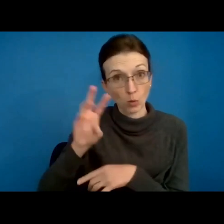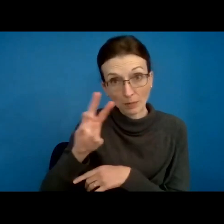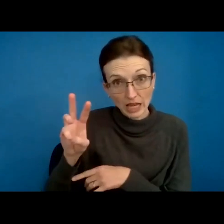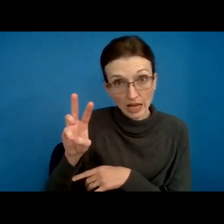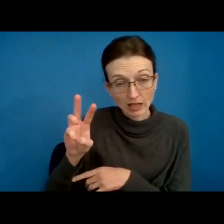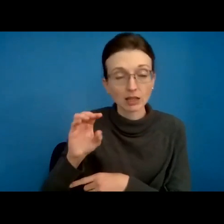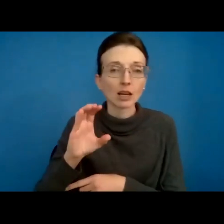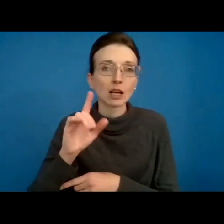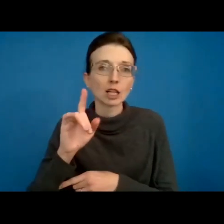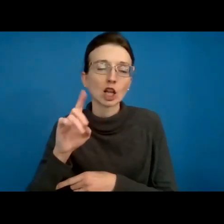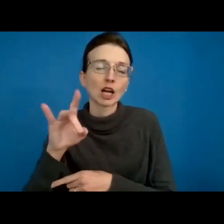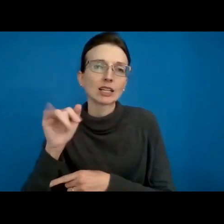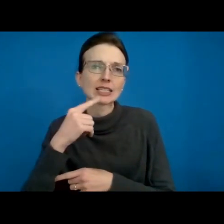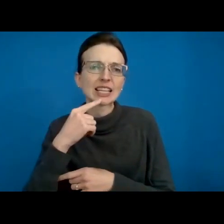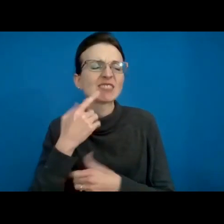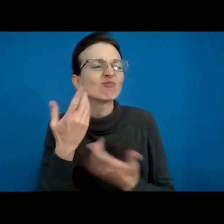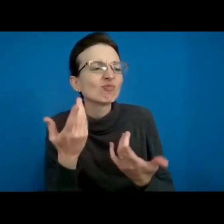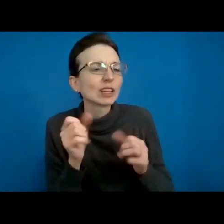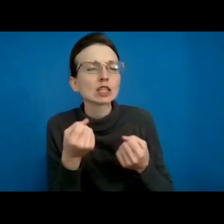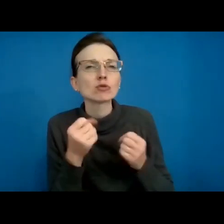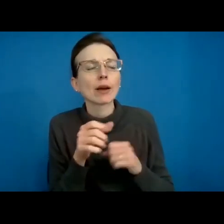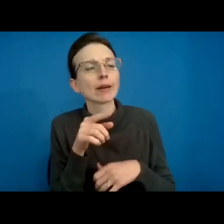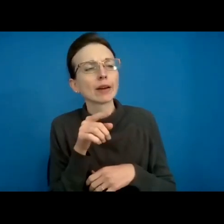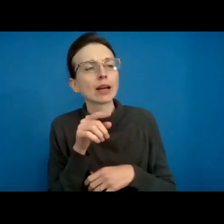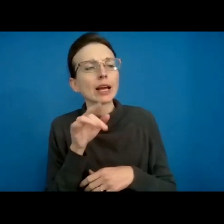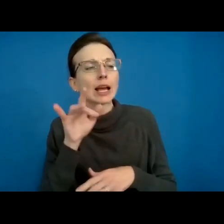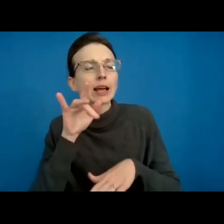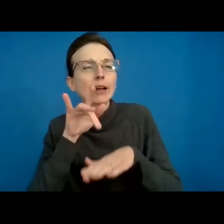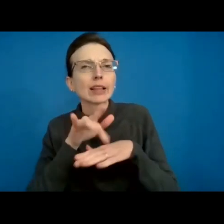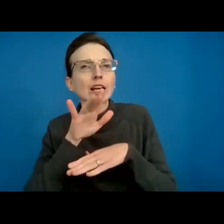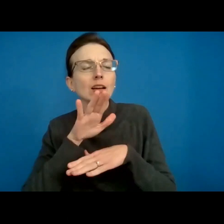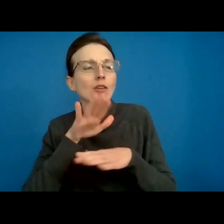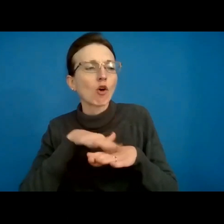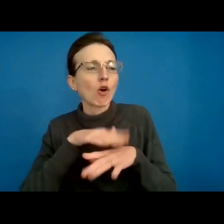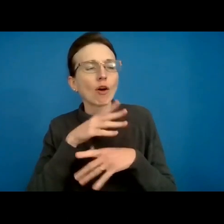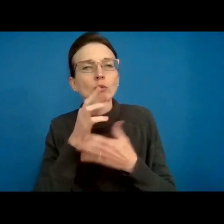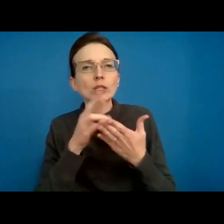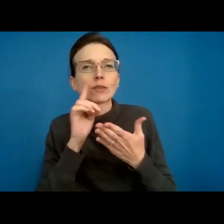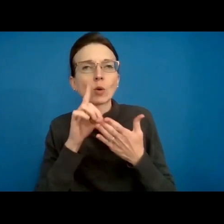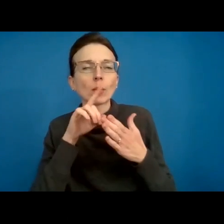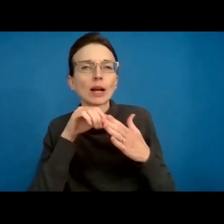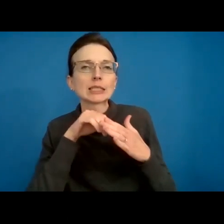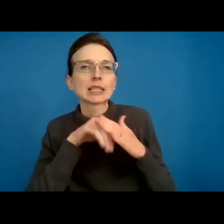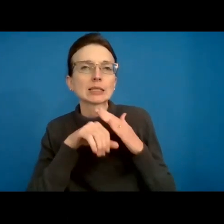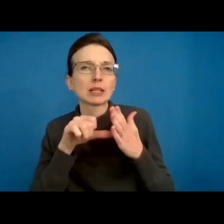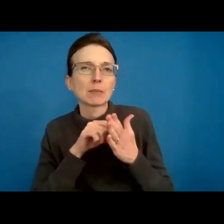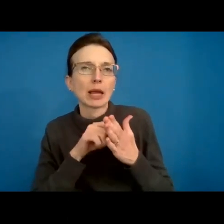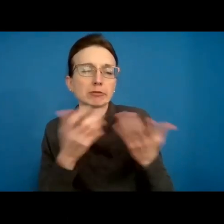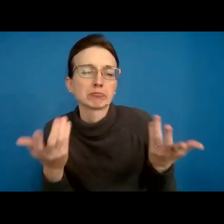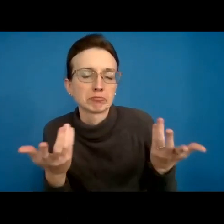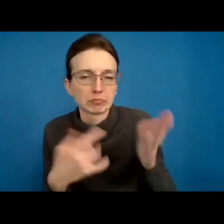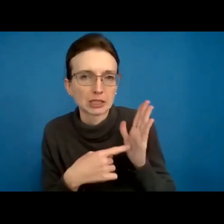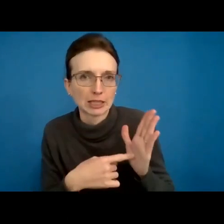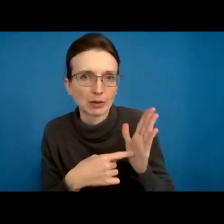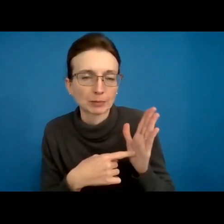then Claudia responds, I think something like click on the resources for accessibility page. And I think that's it. The